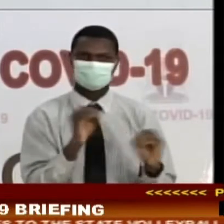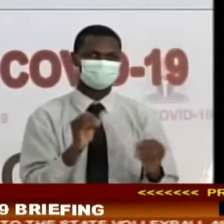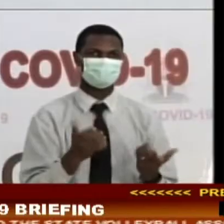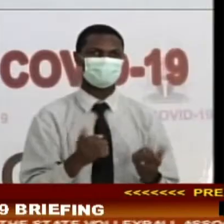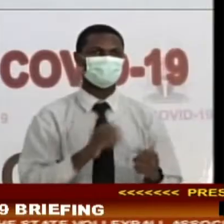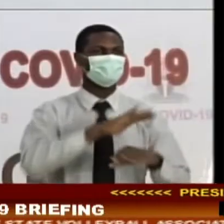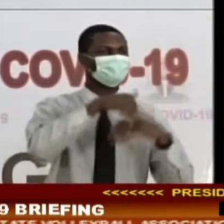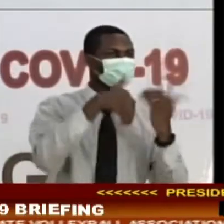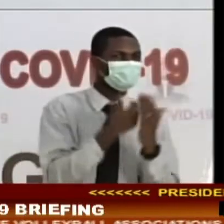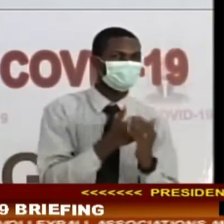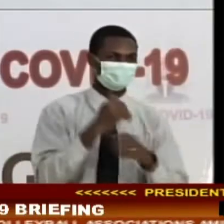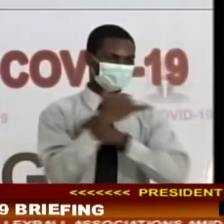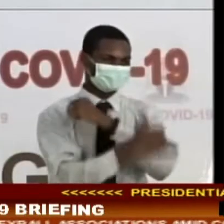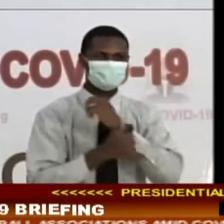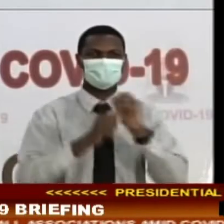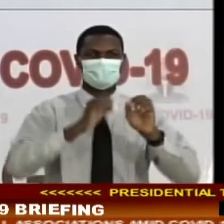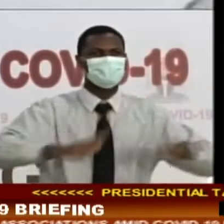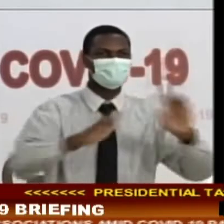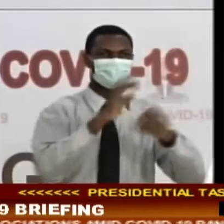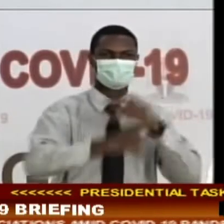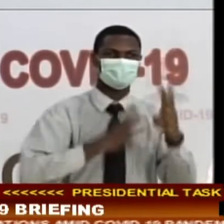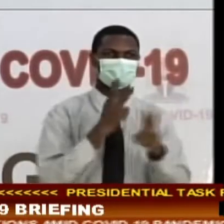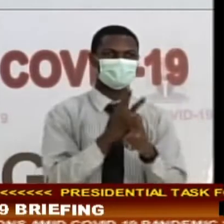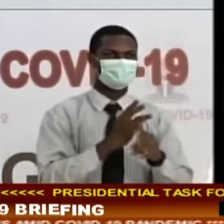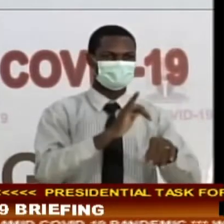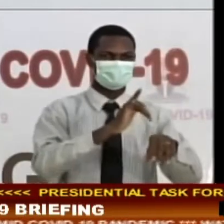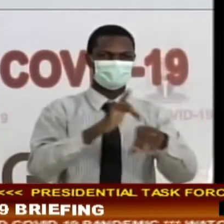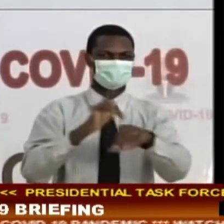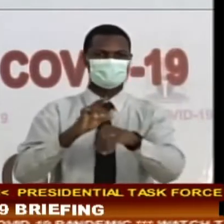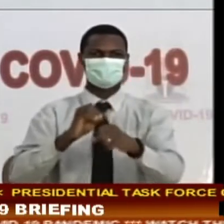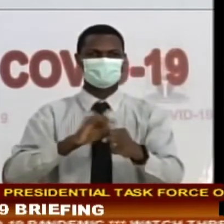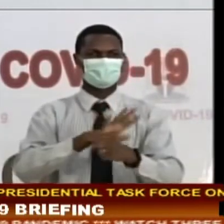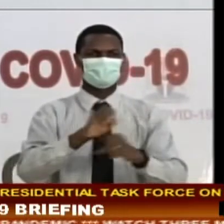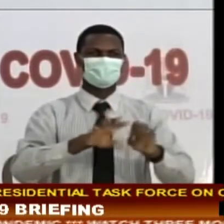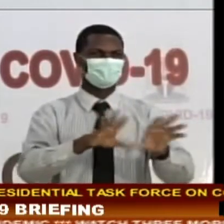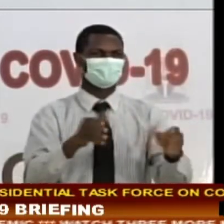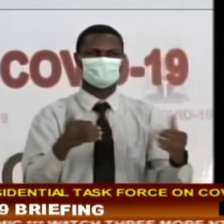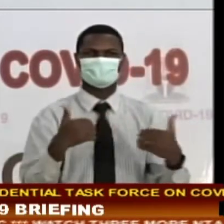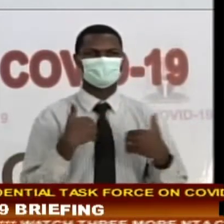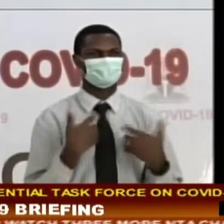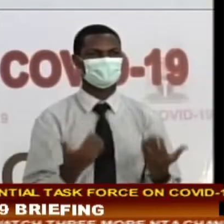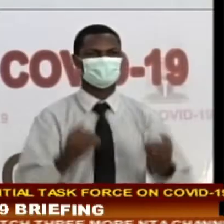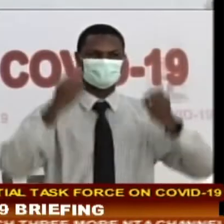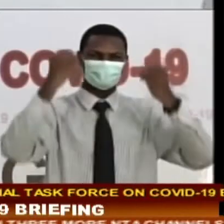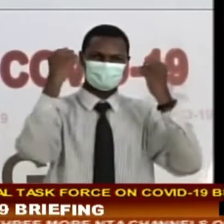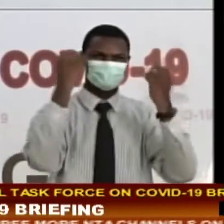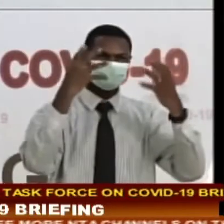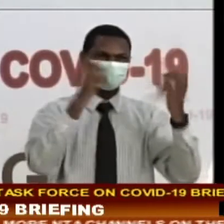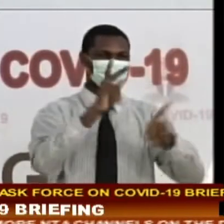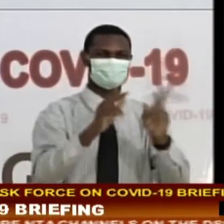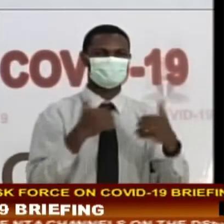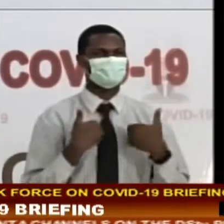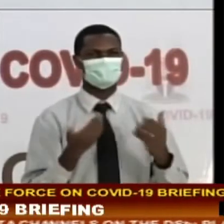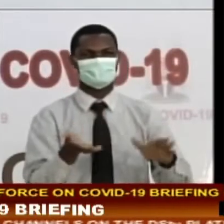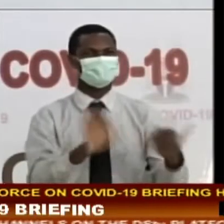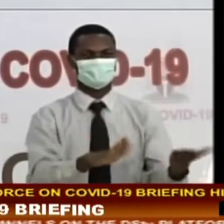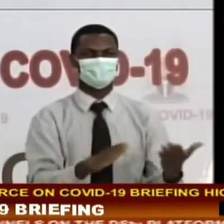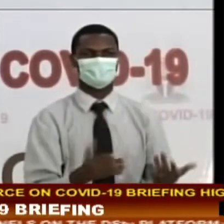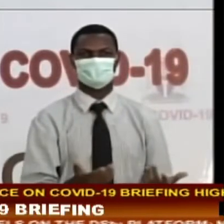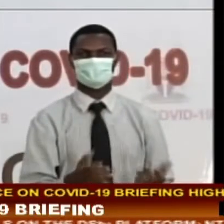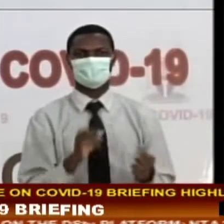world is affected by covid thousands of people are have died worldwide from covid if it was a biological